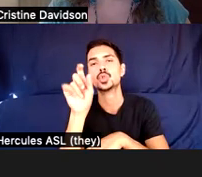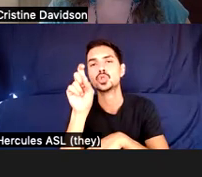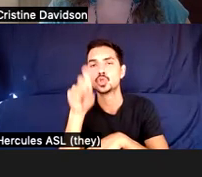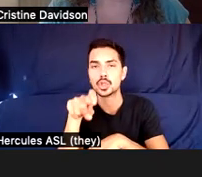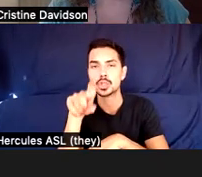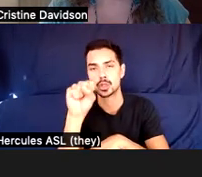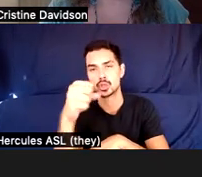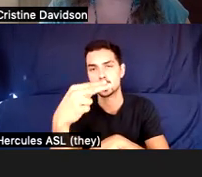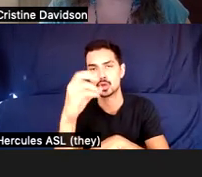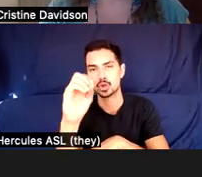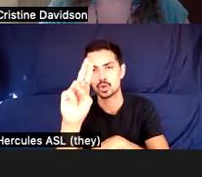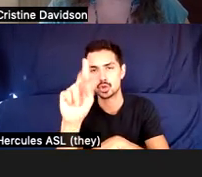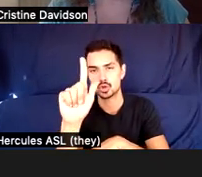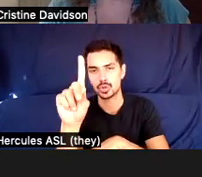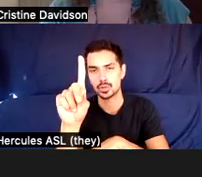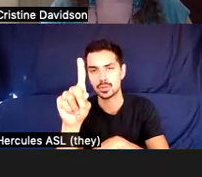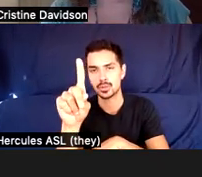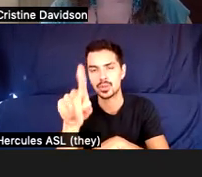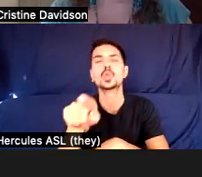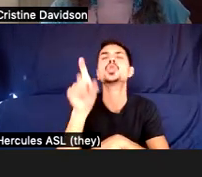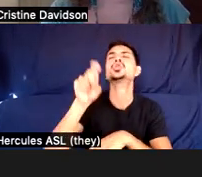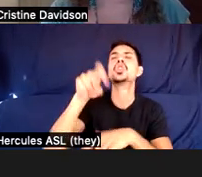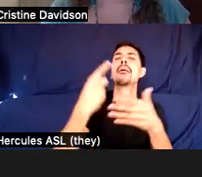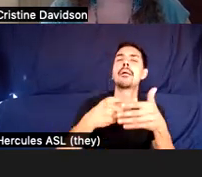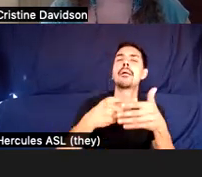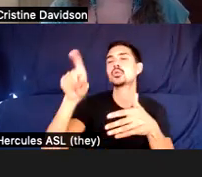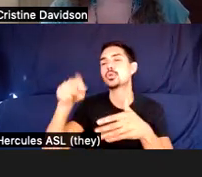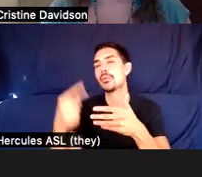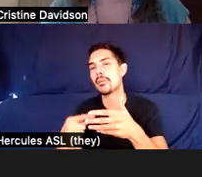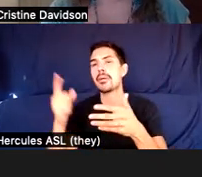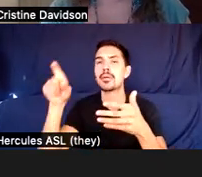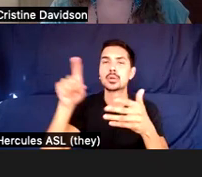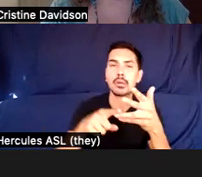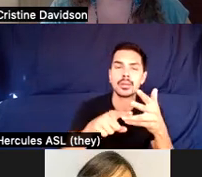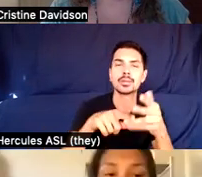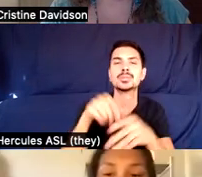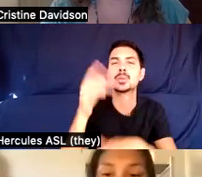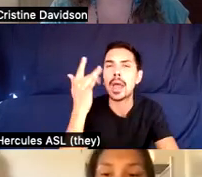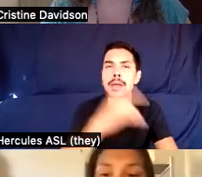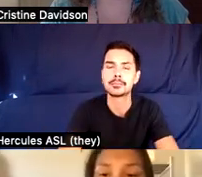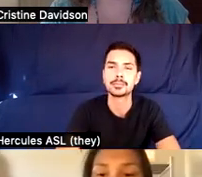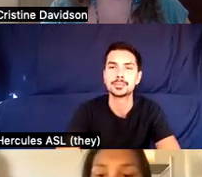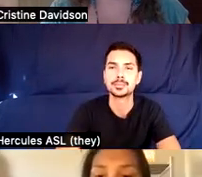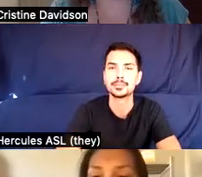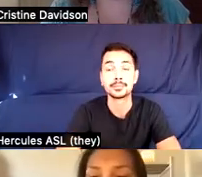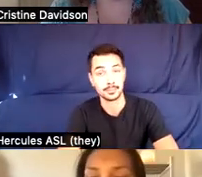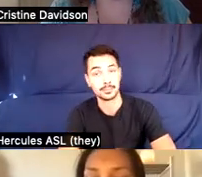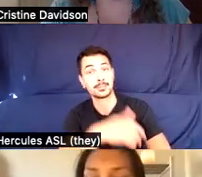You can type it in the chat or say your name and jump on the microphone. It's opinion. Thank